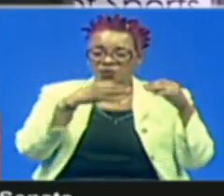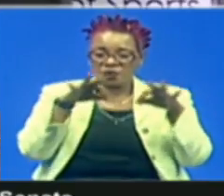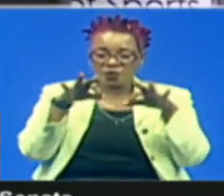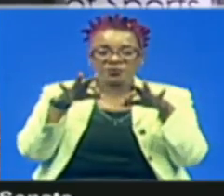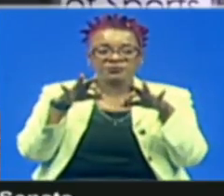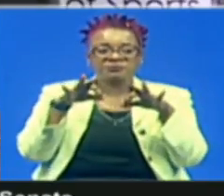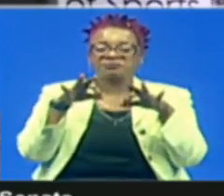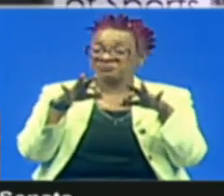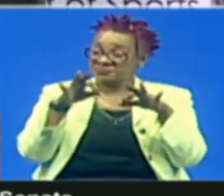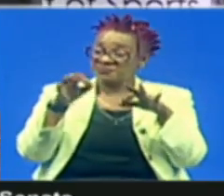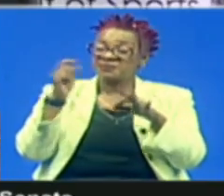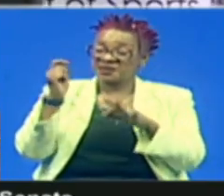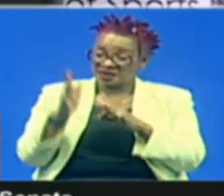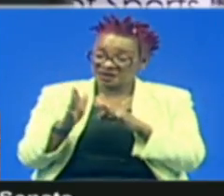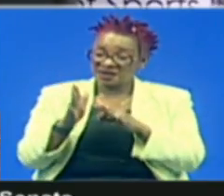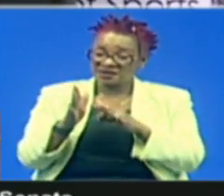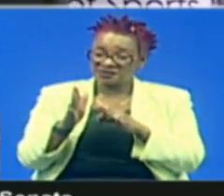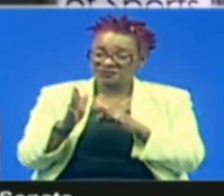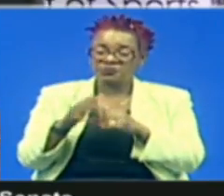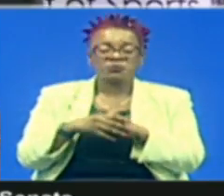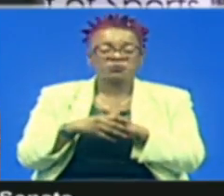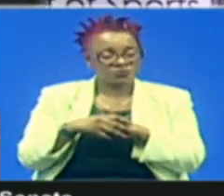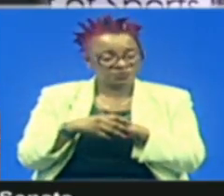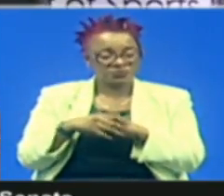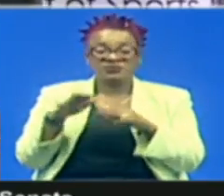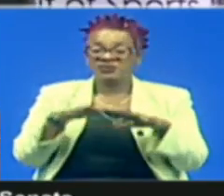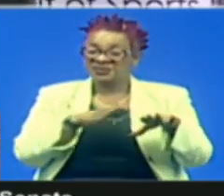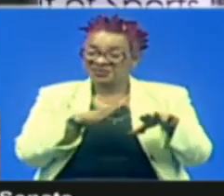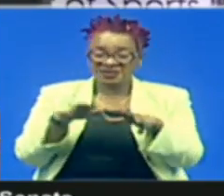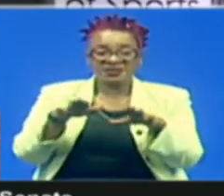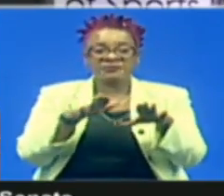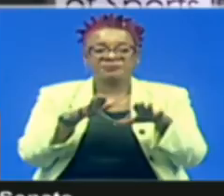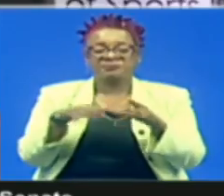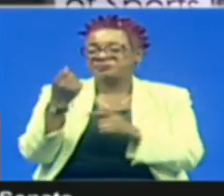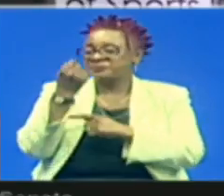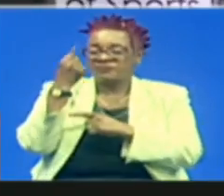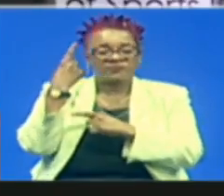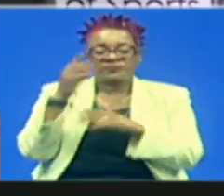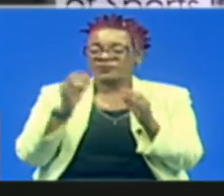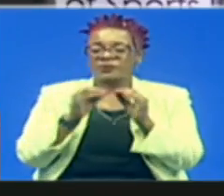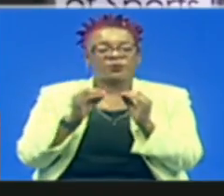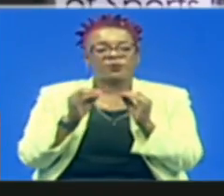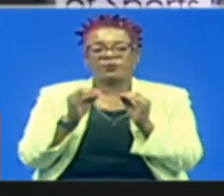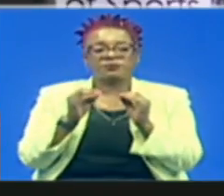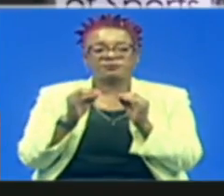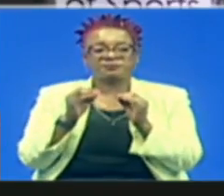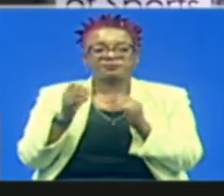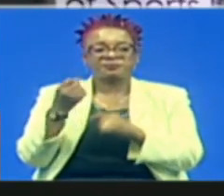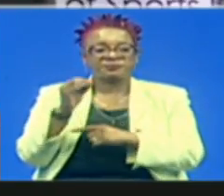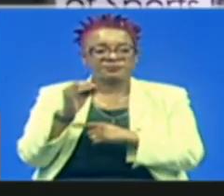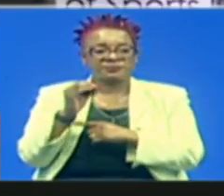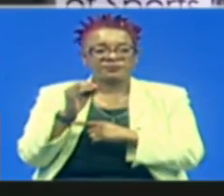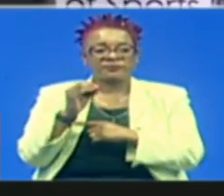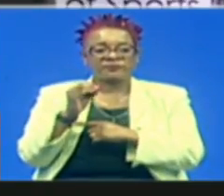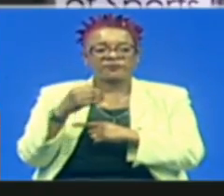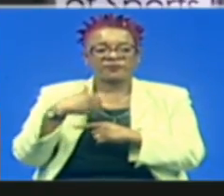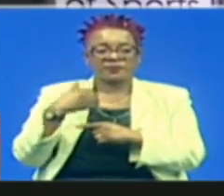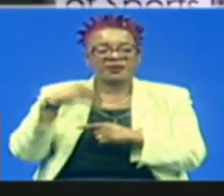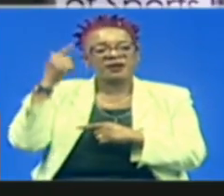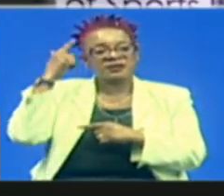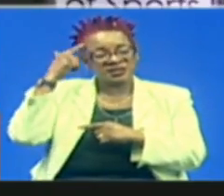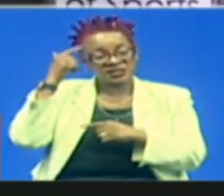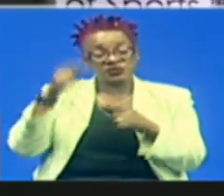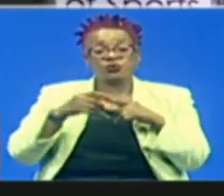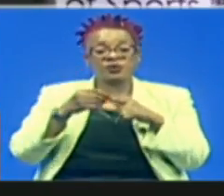what's a Kenyan girl ski racing? They don't really understand, and I think it's really